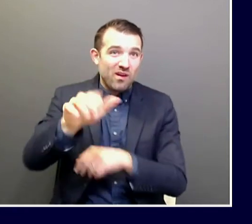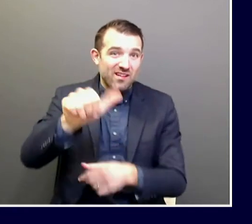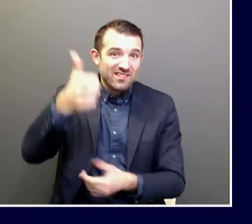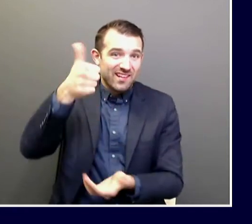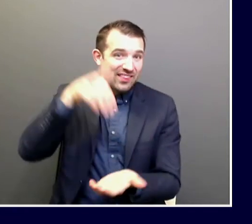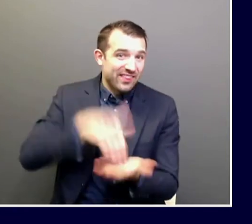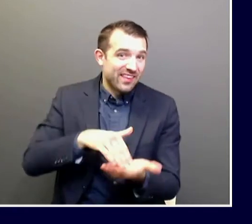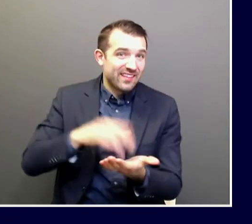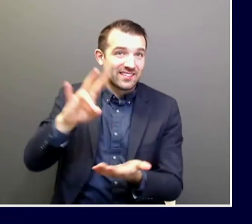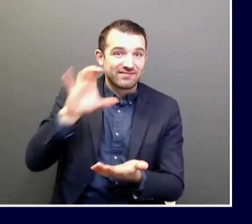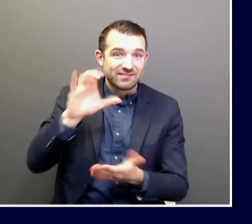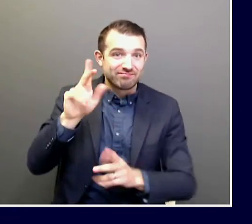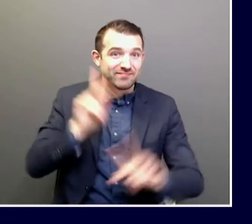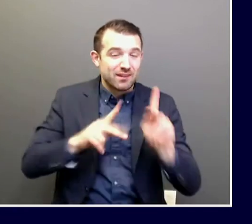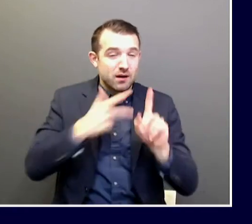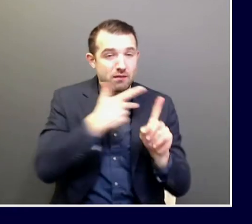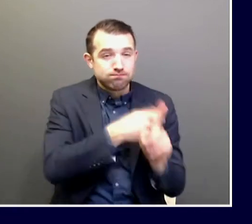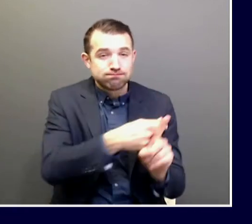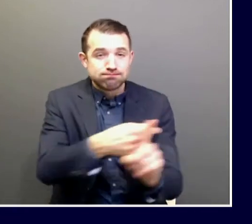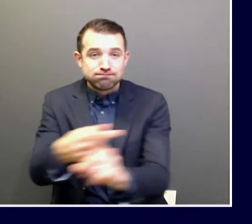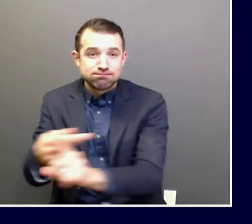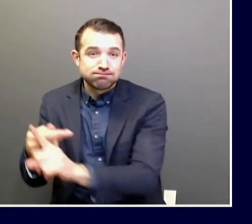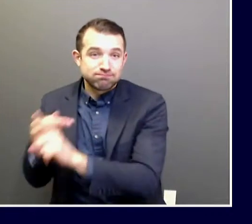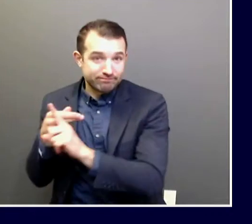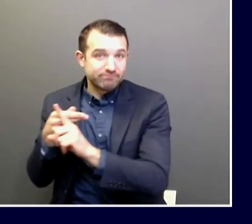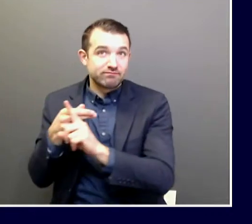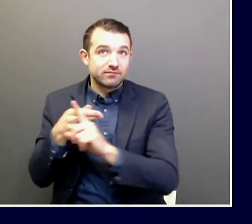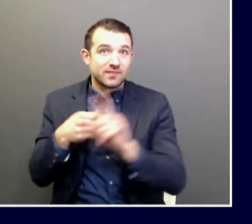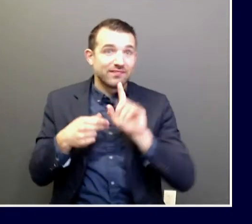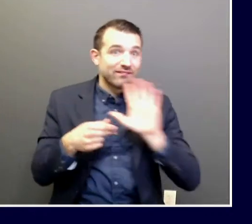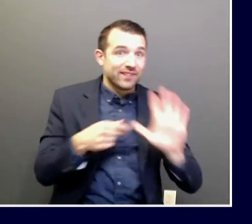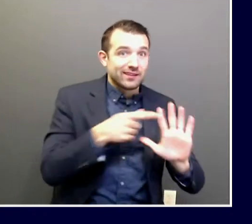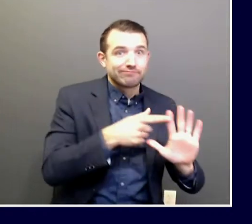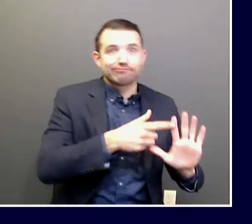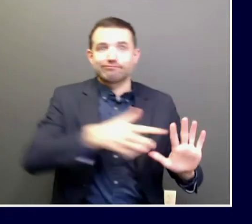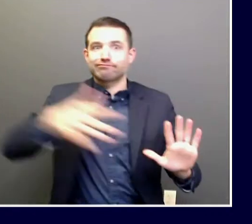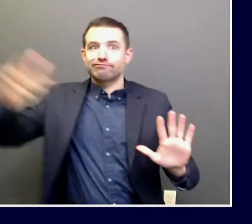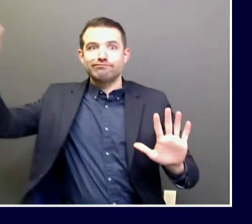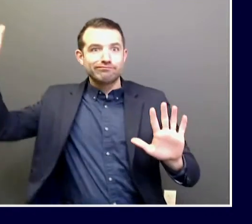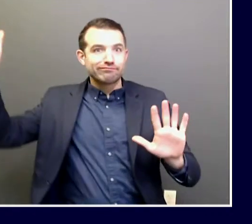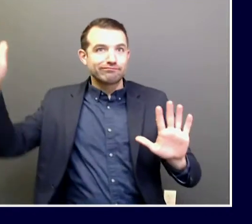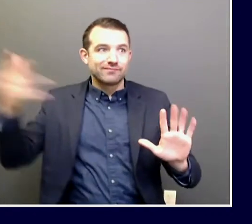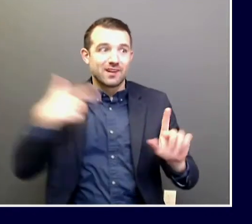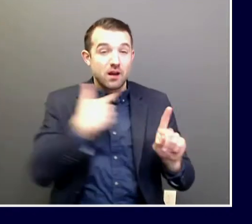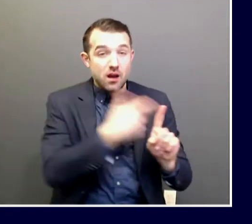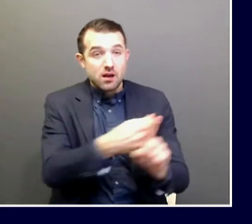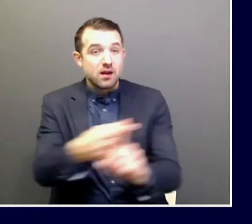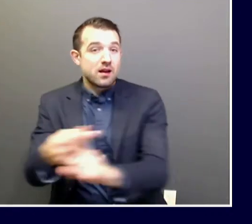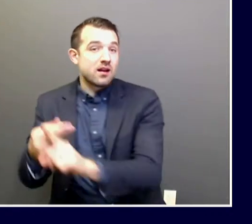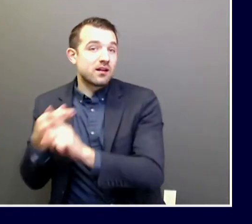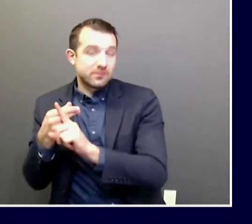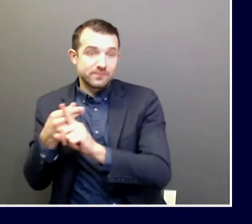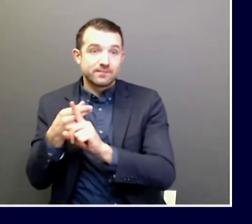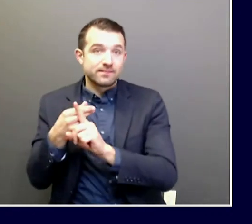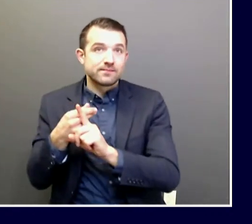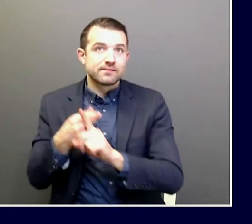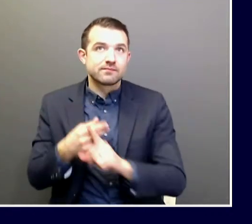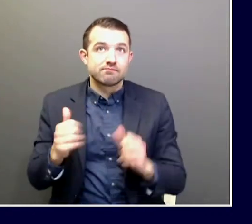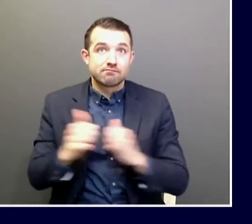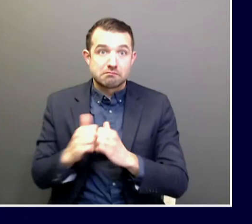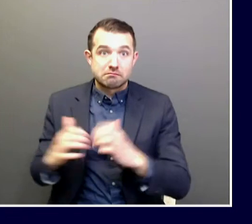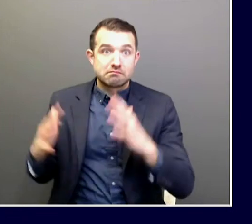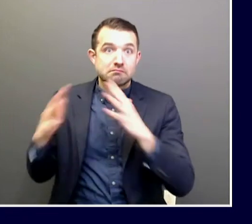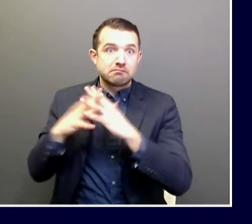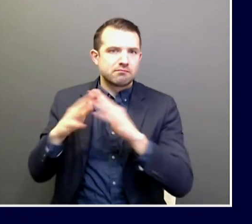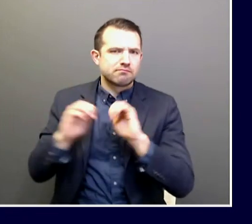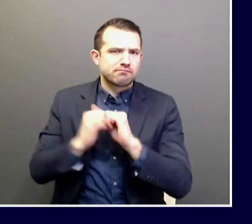of all ages at the Augusta Armory. That site was made possible because of our team